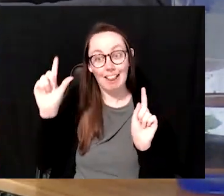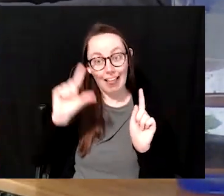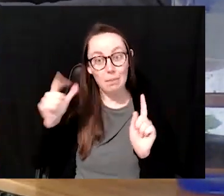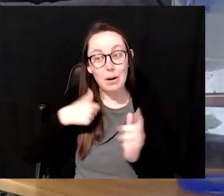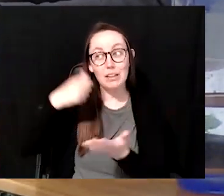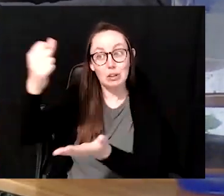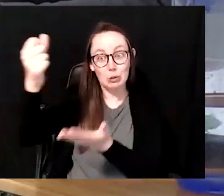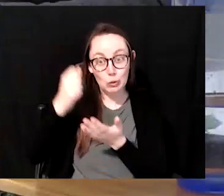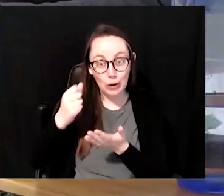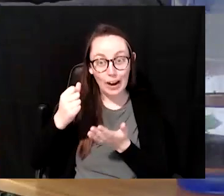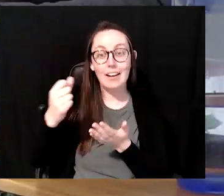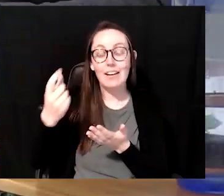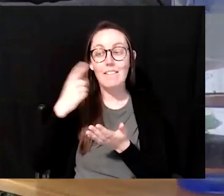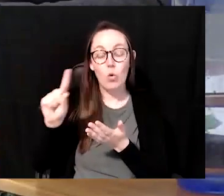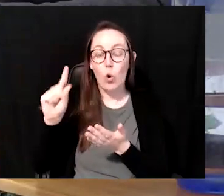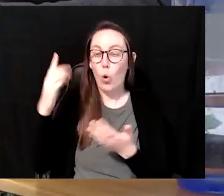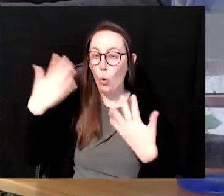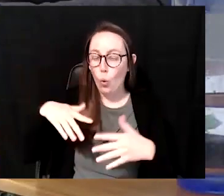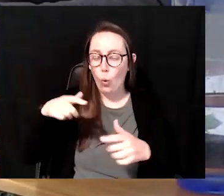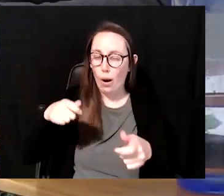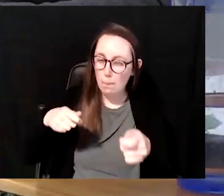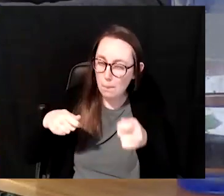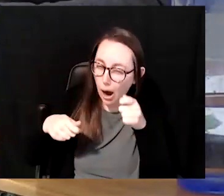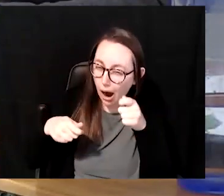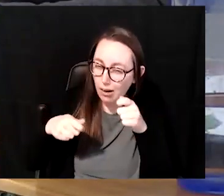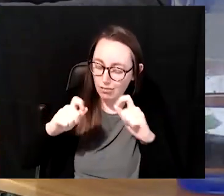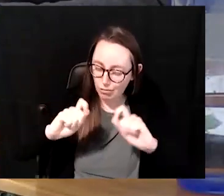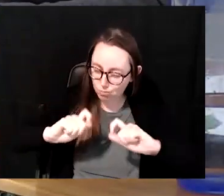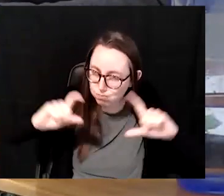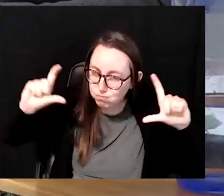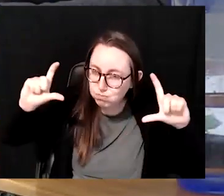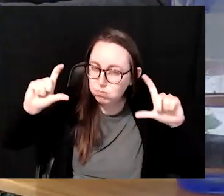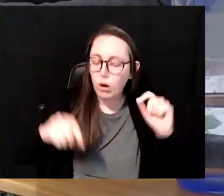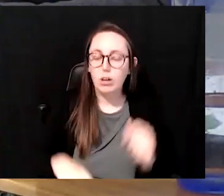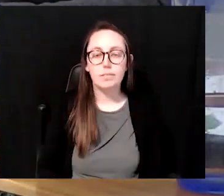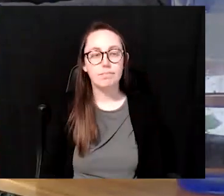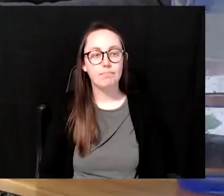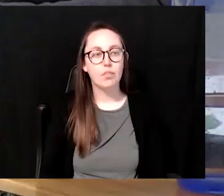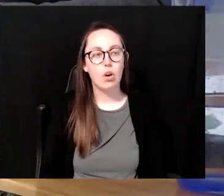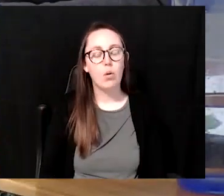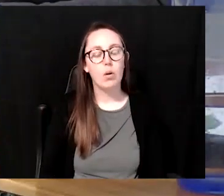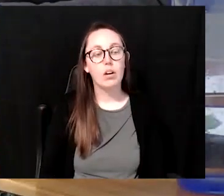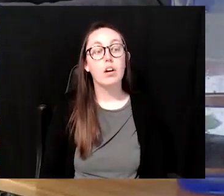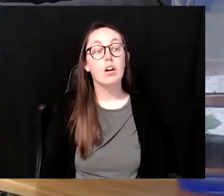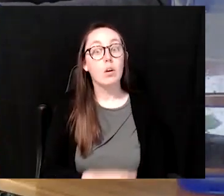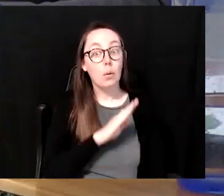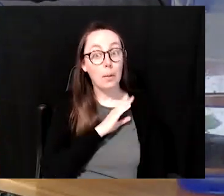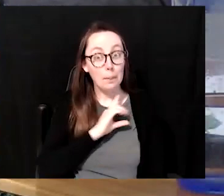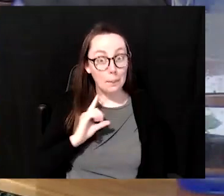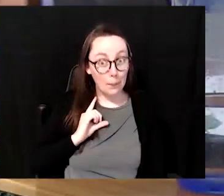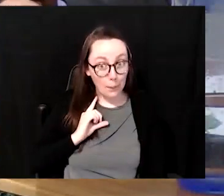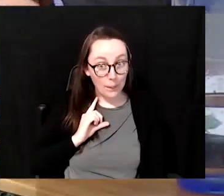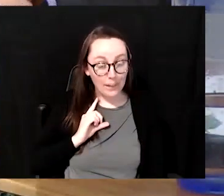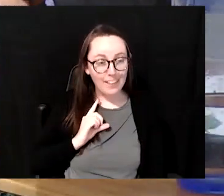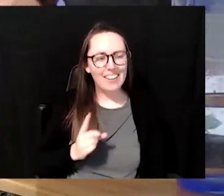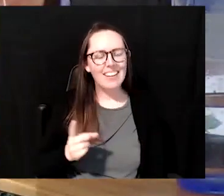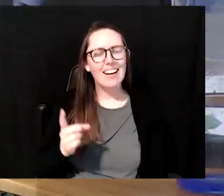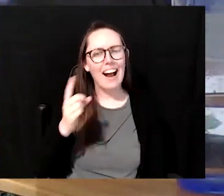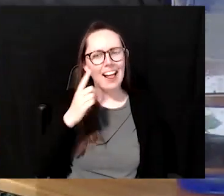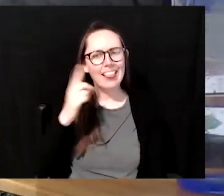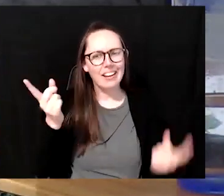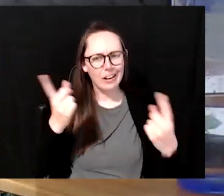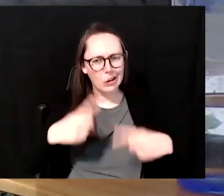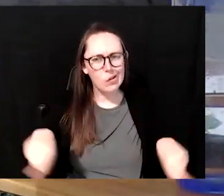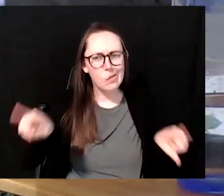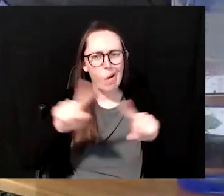so board uh uh I think uh everyone here was on the board for elements of the